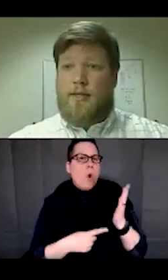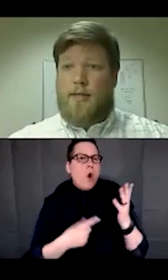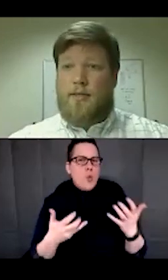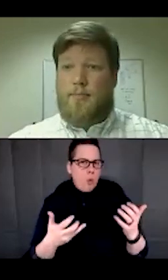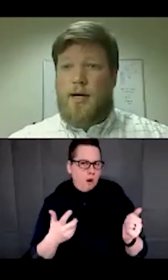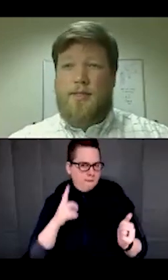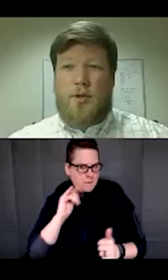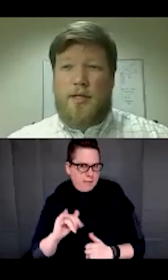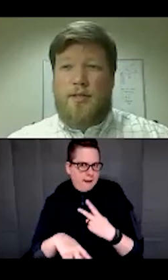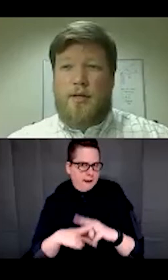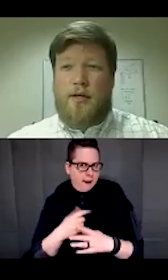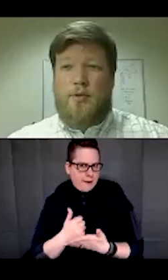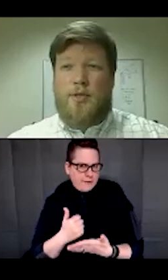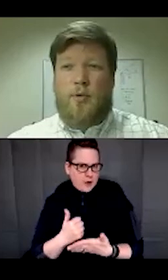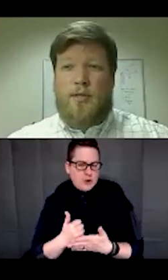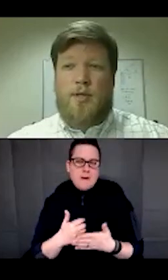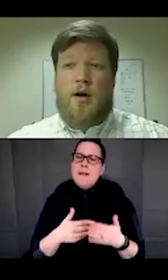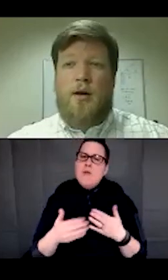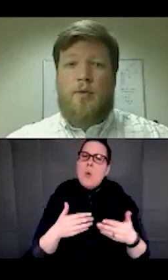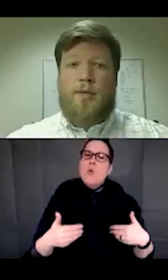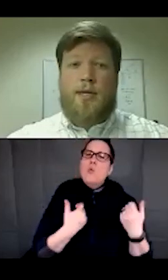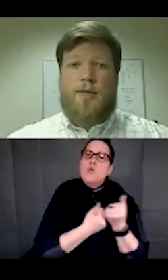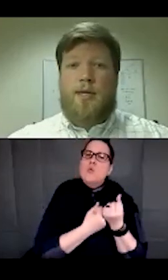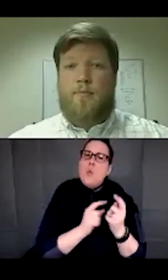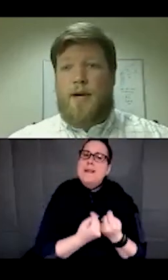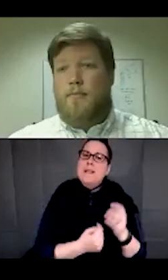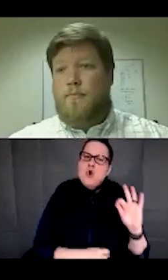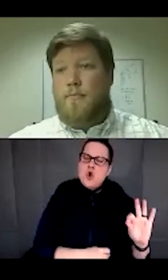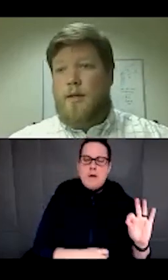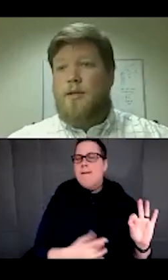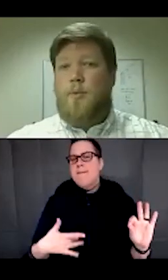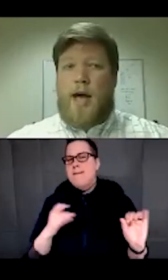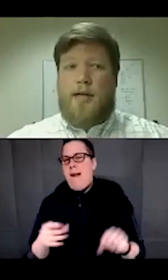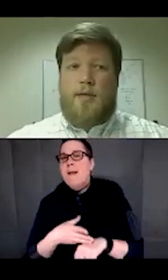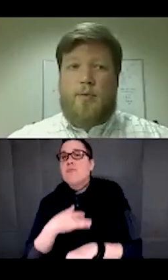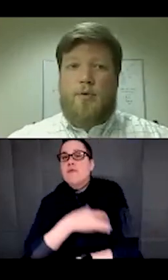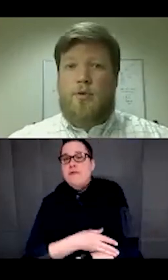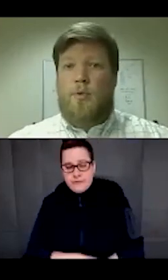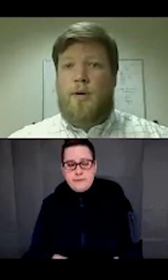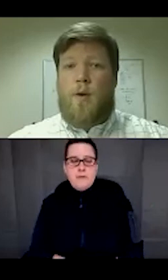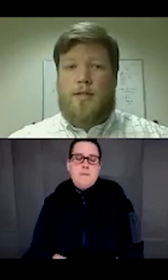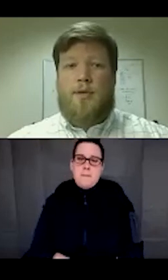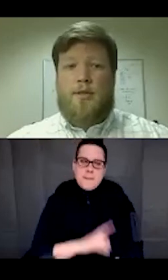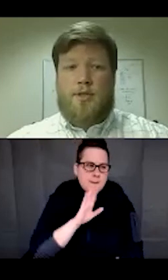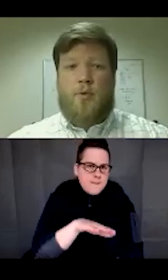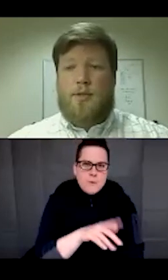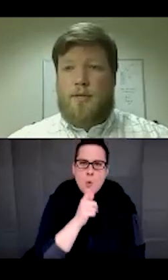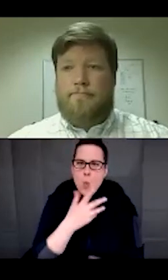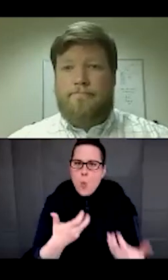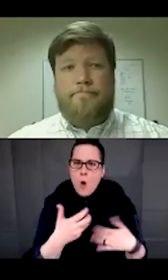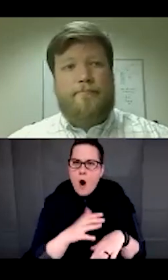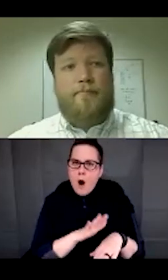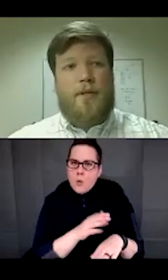like this, because as good as youth support teams are, we think they can be even better. So we asked people who would they want to be on their support